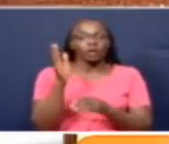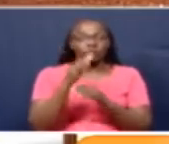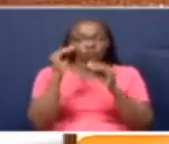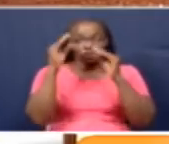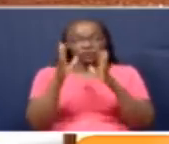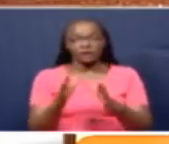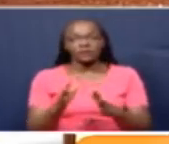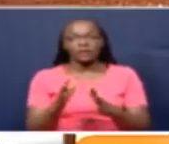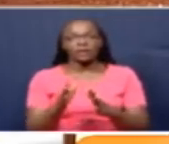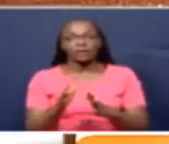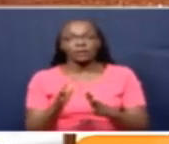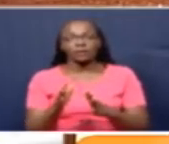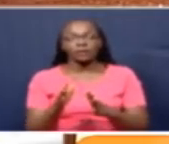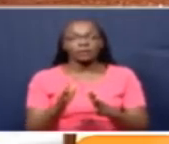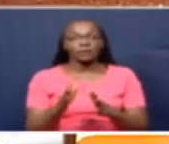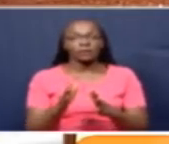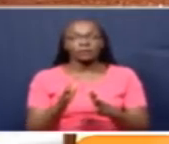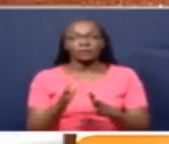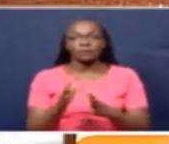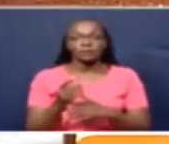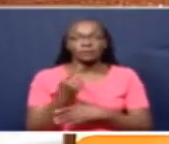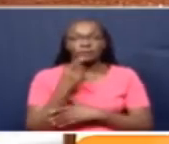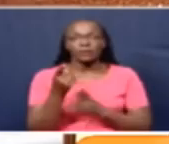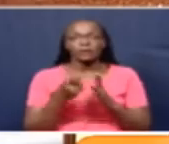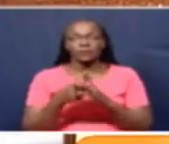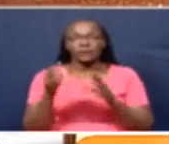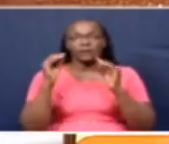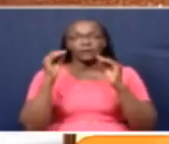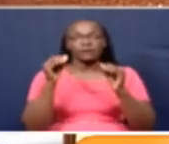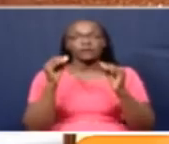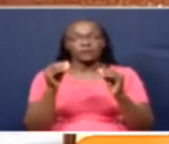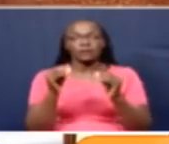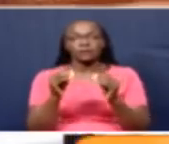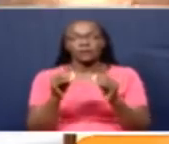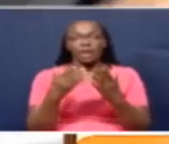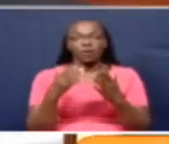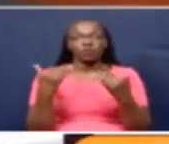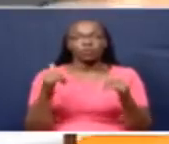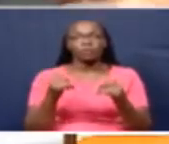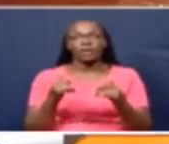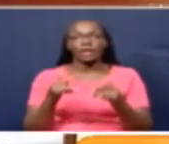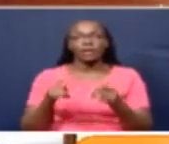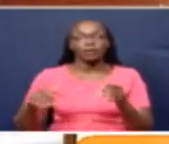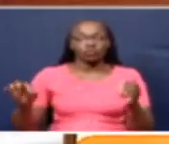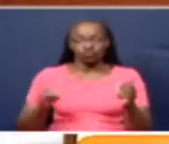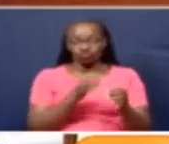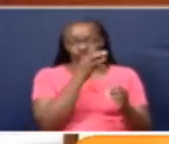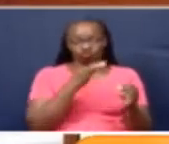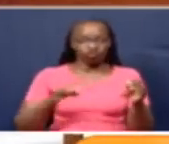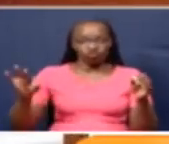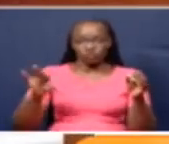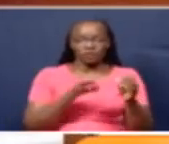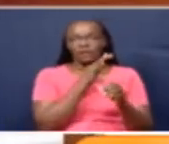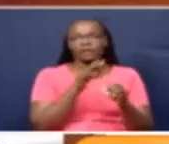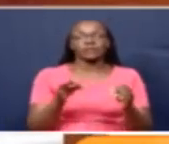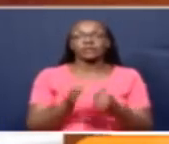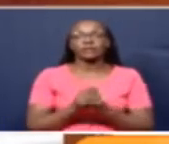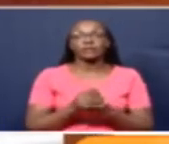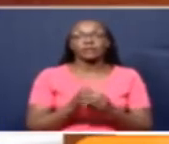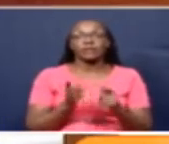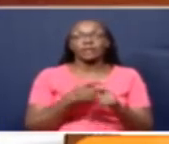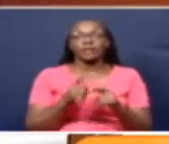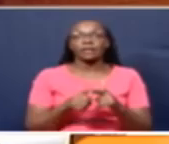Nelson, Mr. Nelson. And he started teaching me to play violin. Yeah, yeah. You know? And I learned it. Mm.